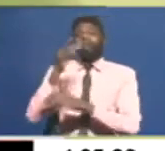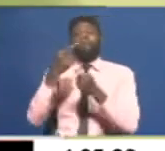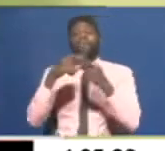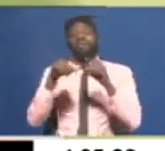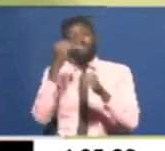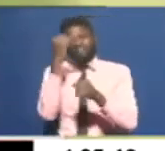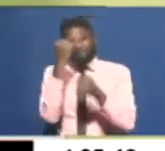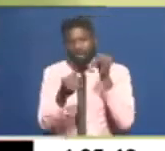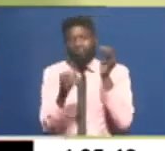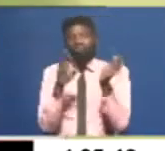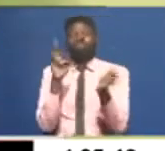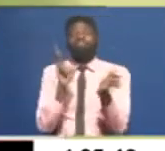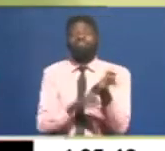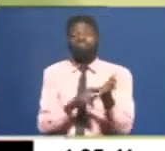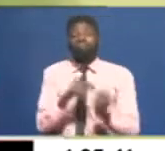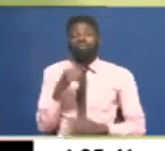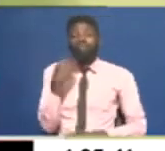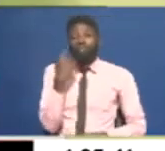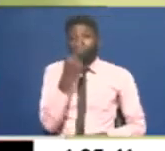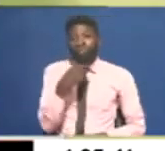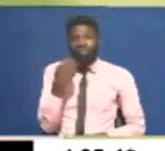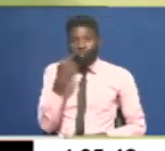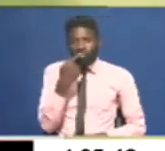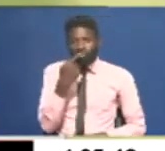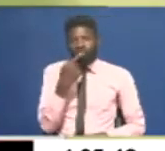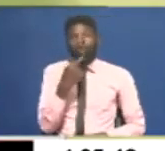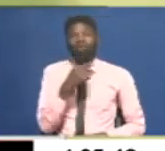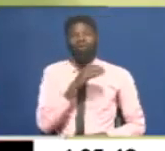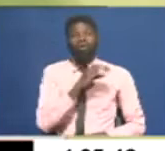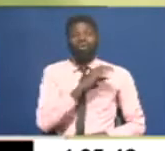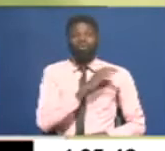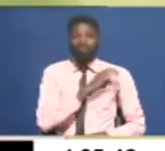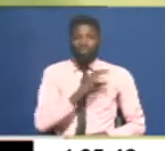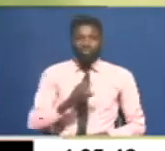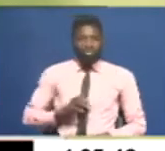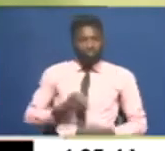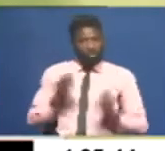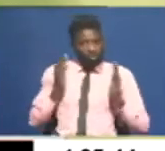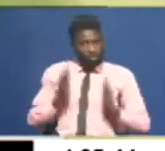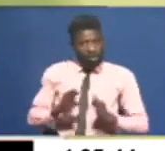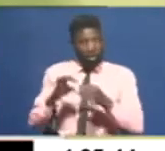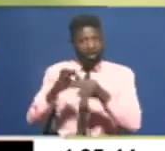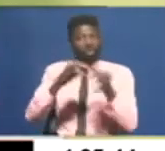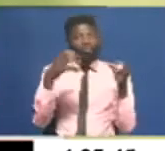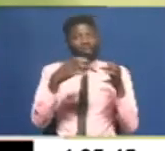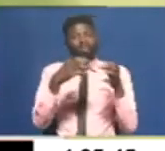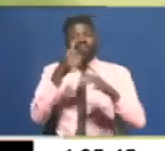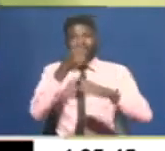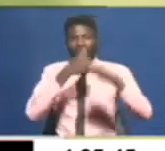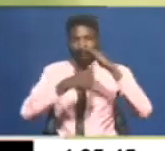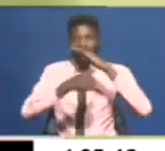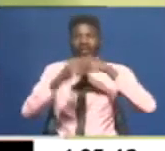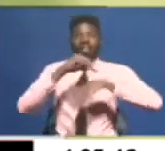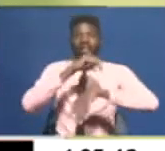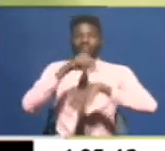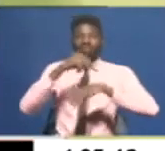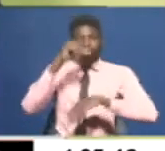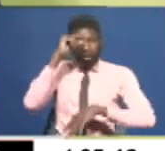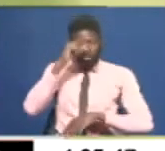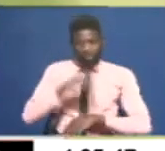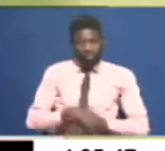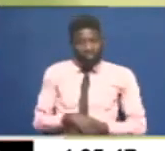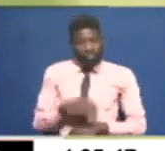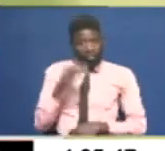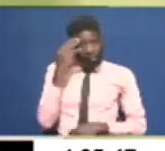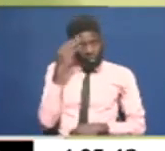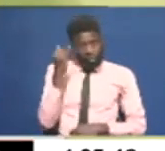registration will be done by the Commissioner of Cooperatives in the national government. The reason behind that is because